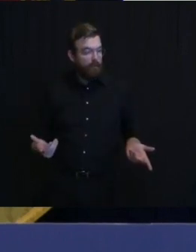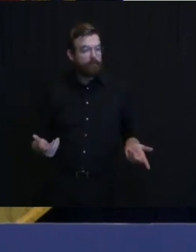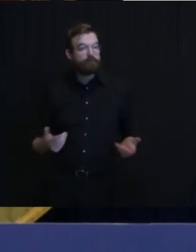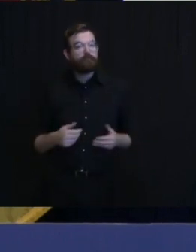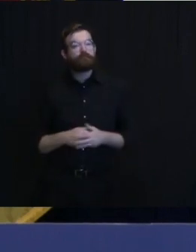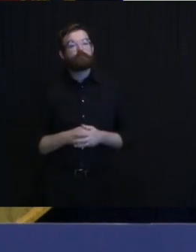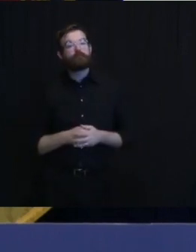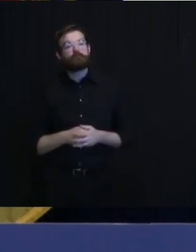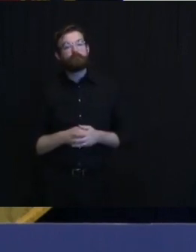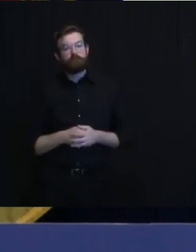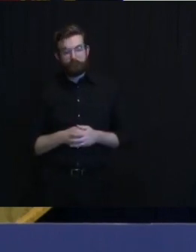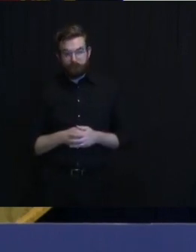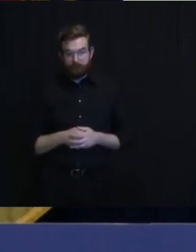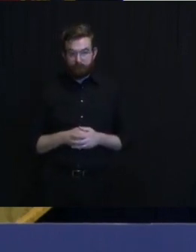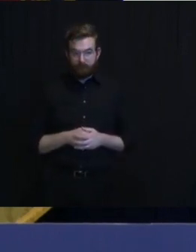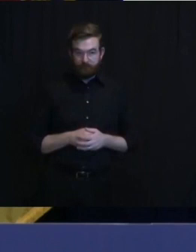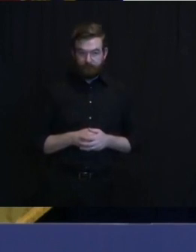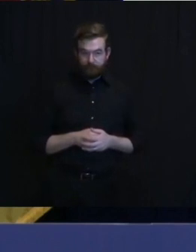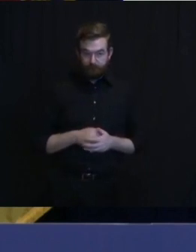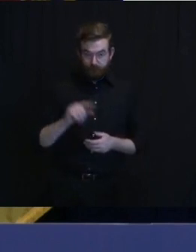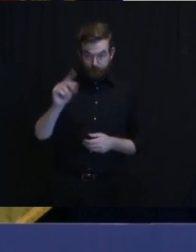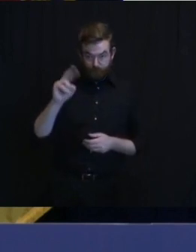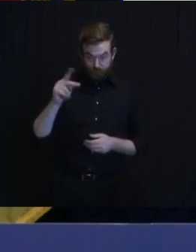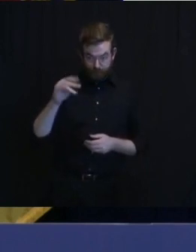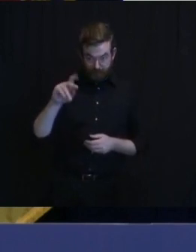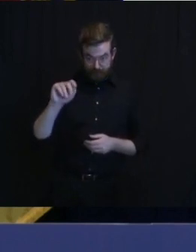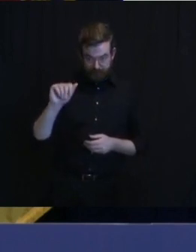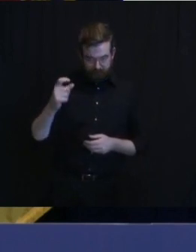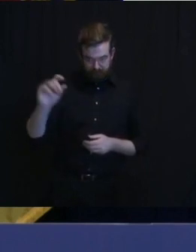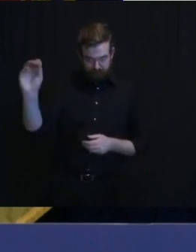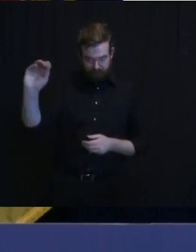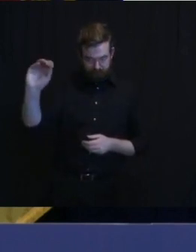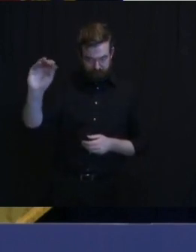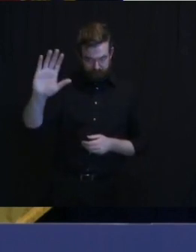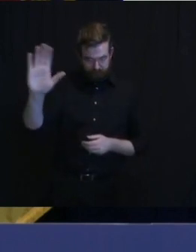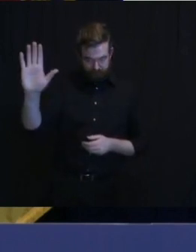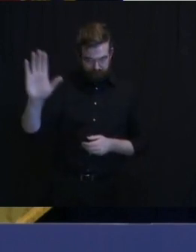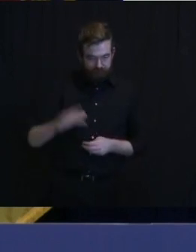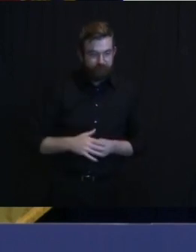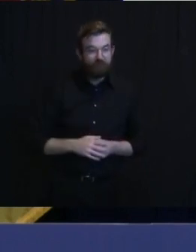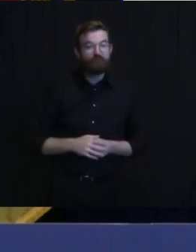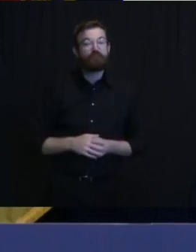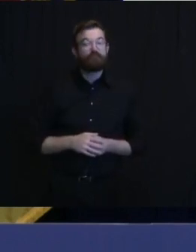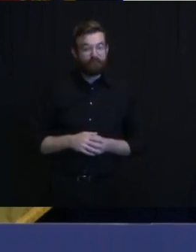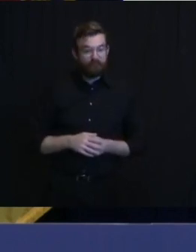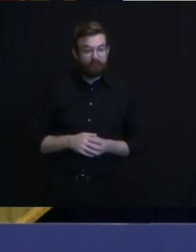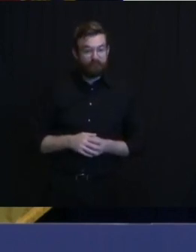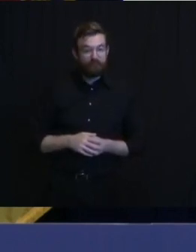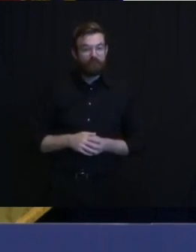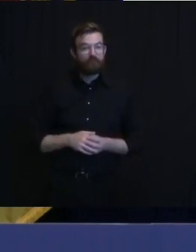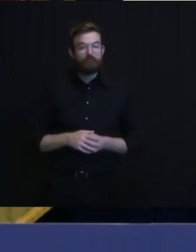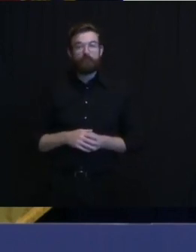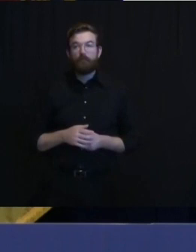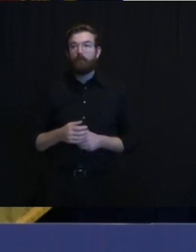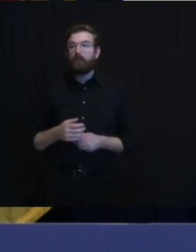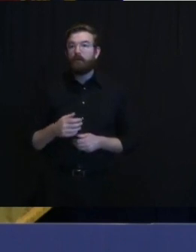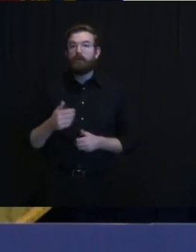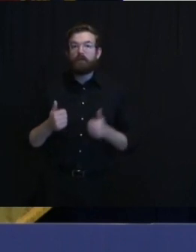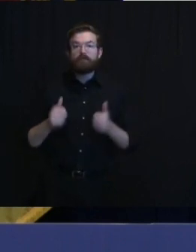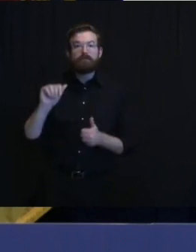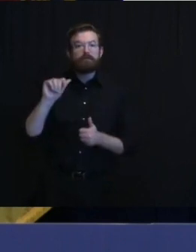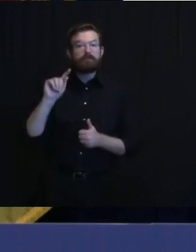or revenues. Though, just as a personal opinion, and this is not reflective of any budget